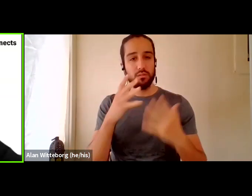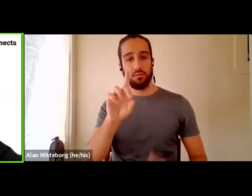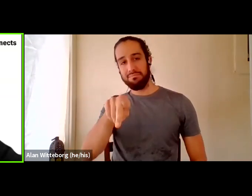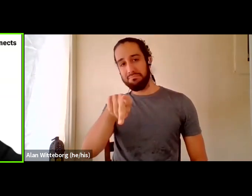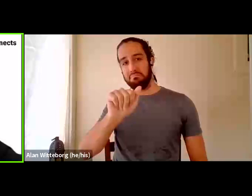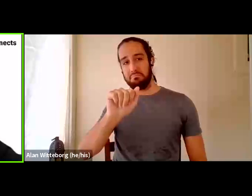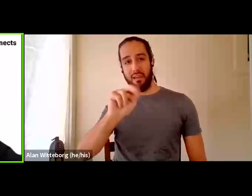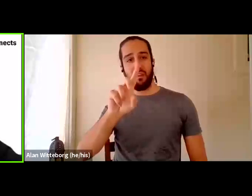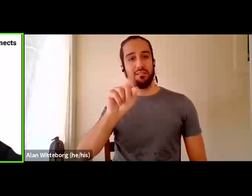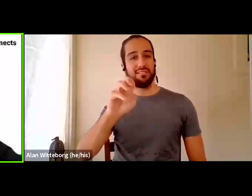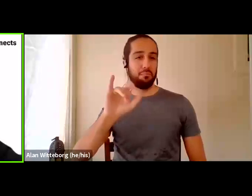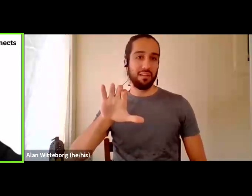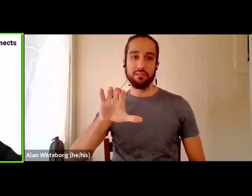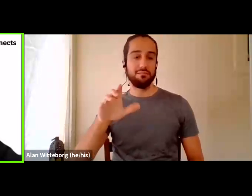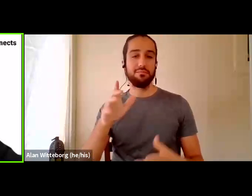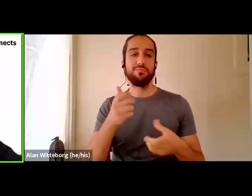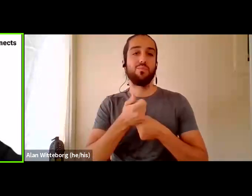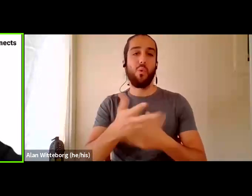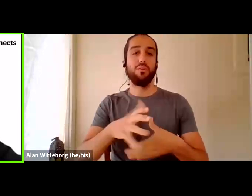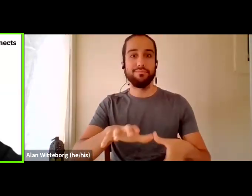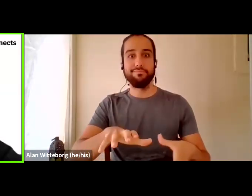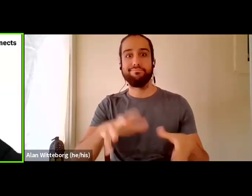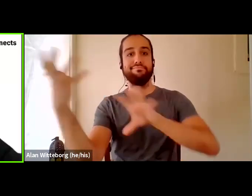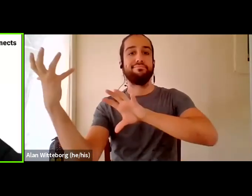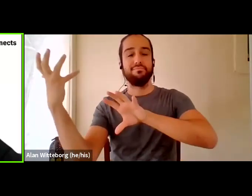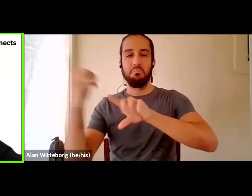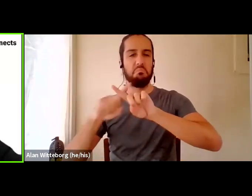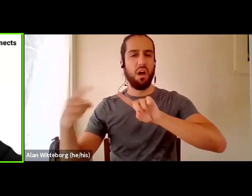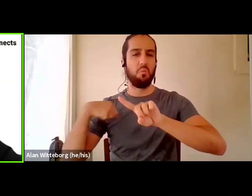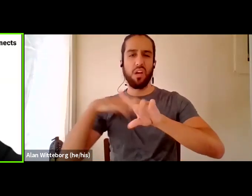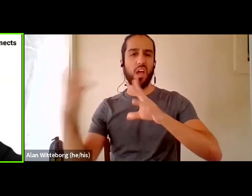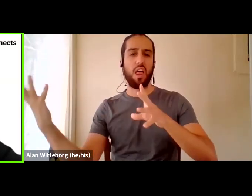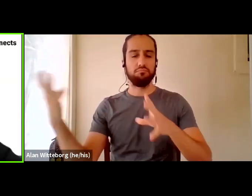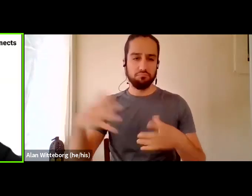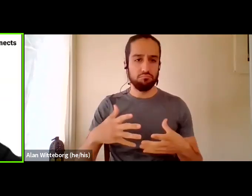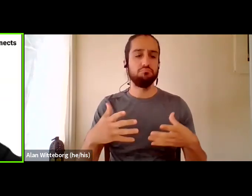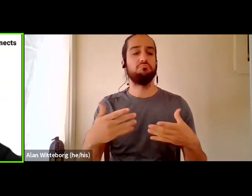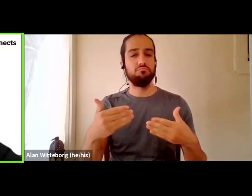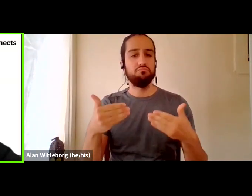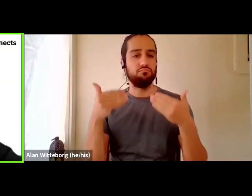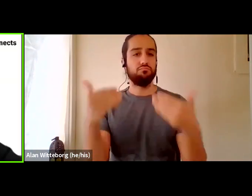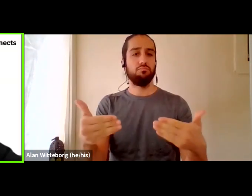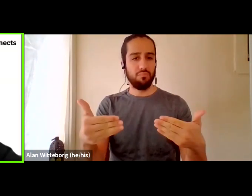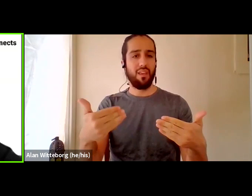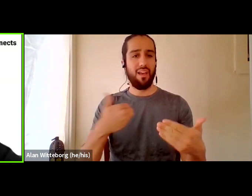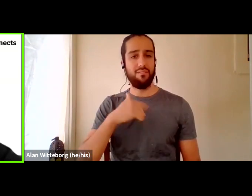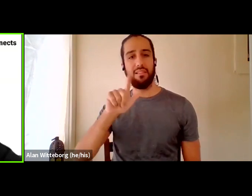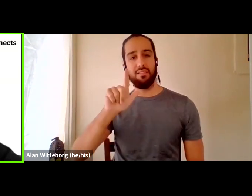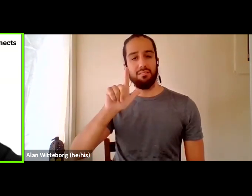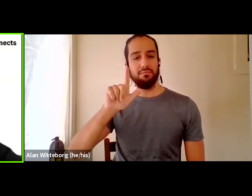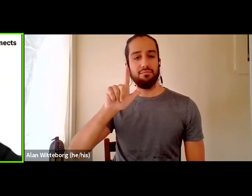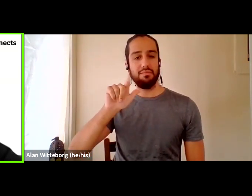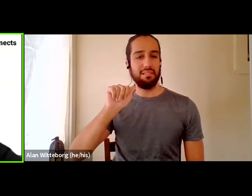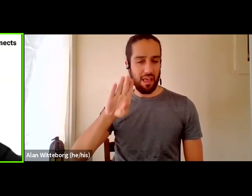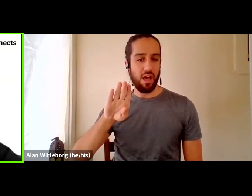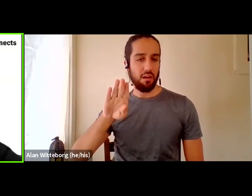However, refusing to be thwarted, we chose to mark the lab this year with Directors Lab West